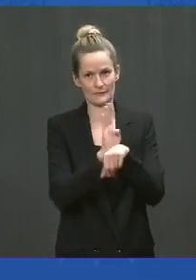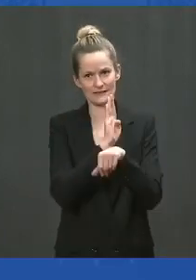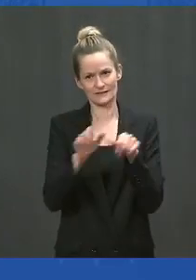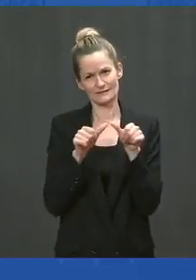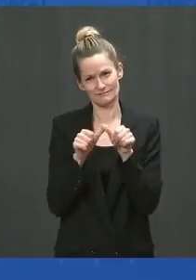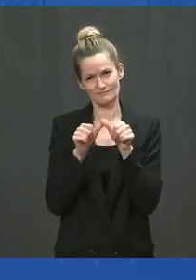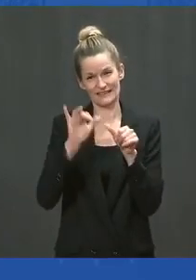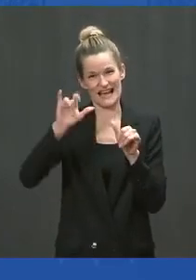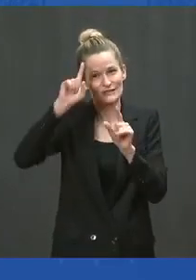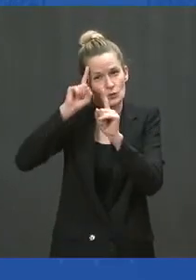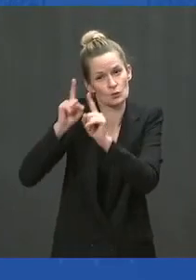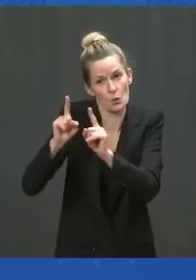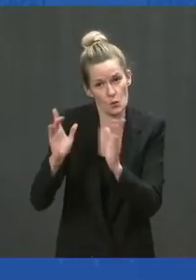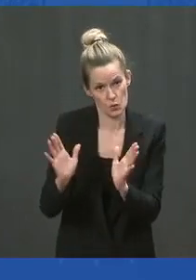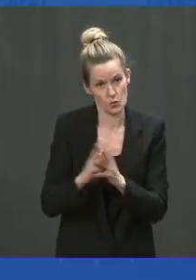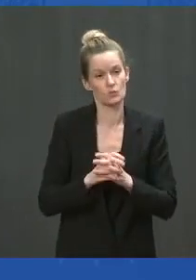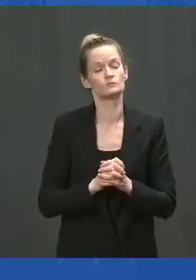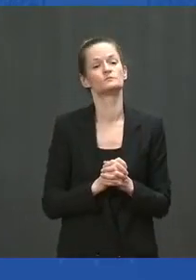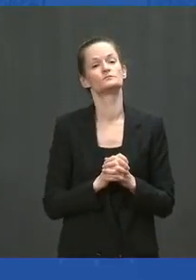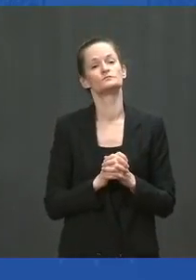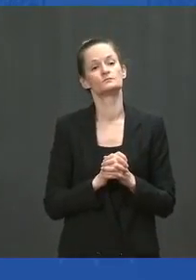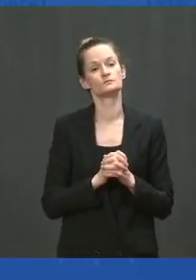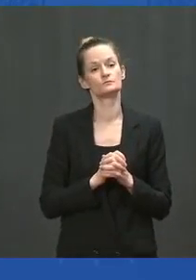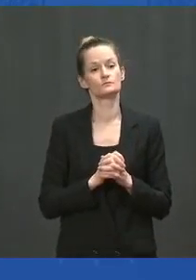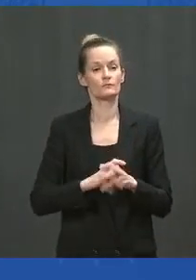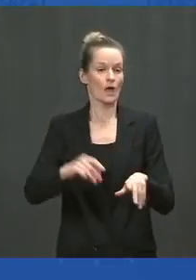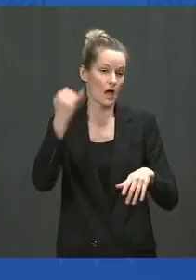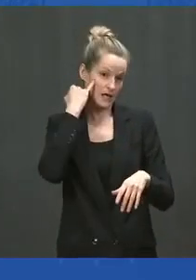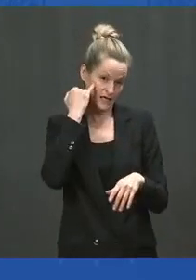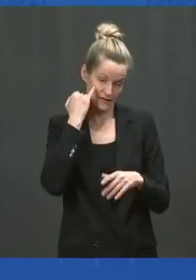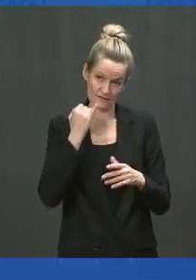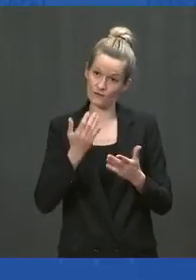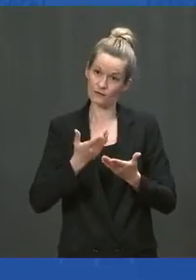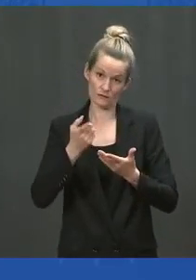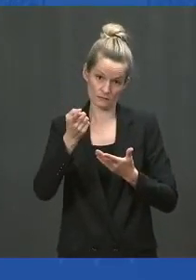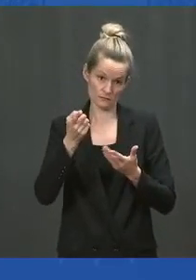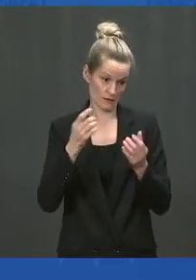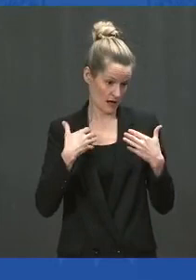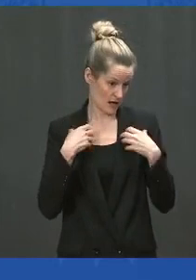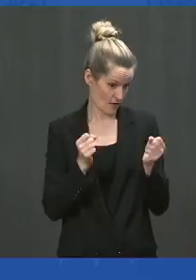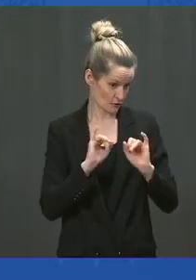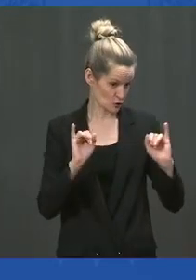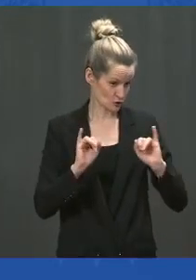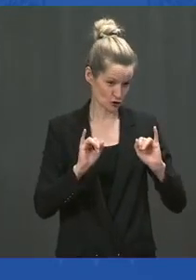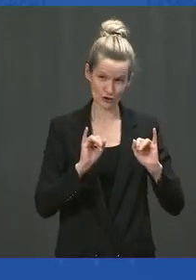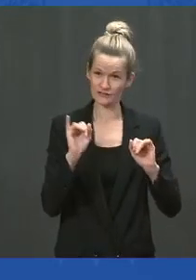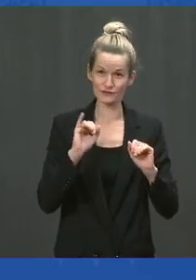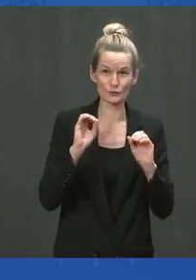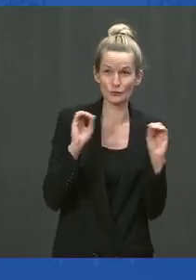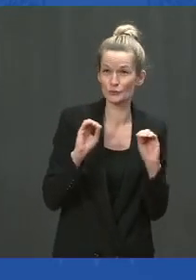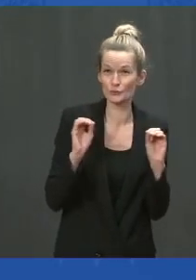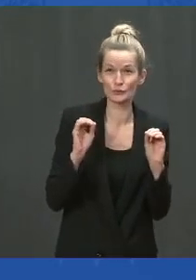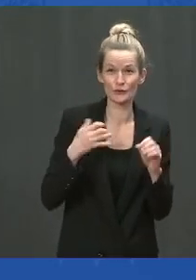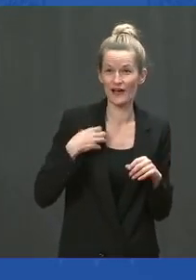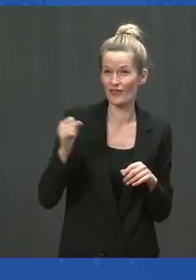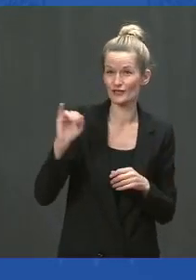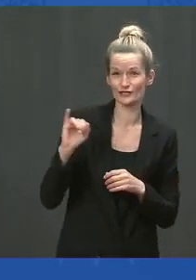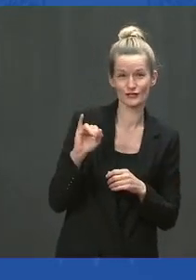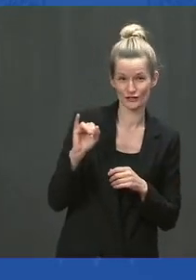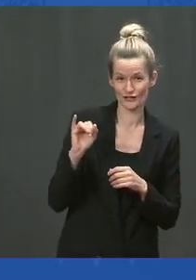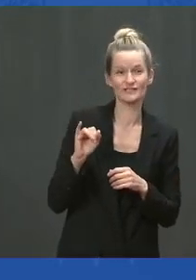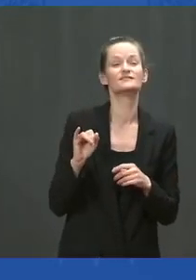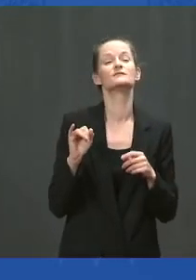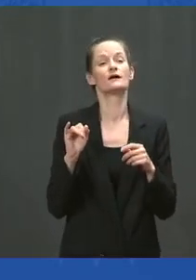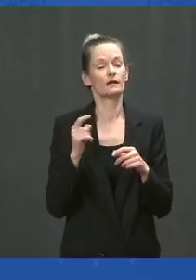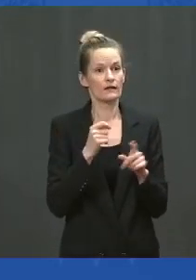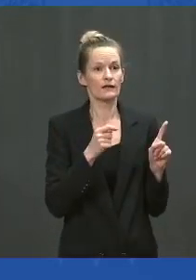today. For those who get their health insurance through the Affordable Care Act, we're covering more people with more